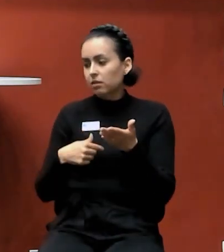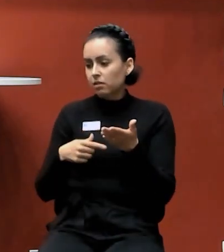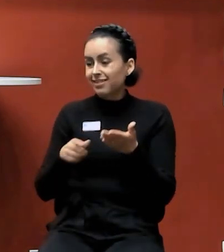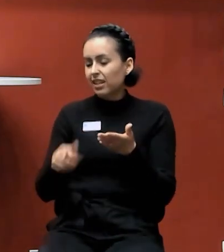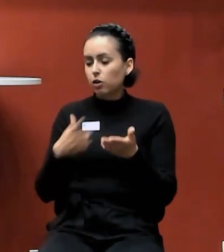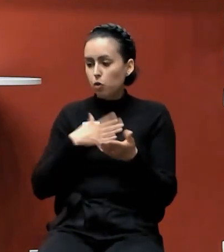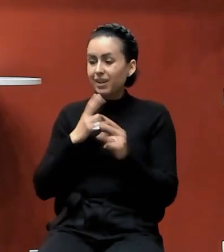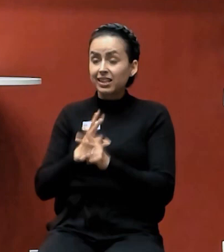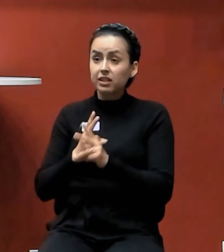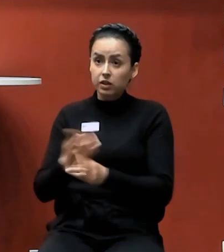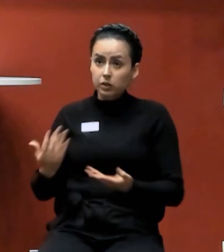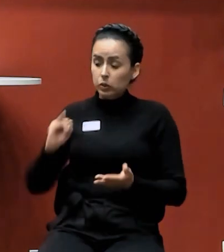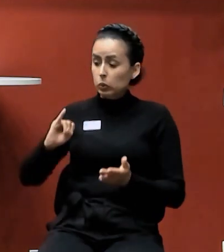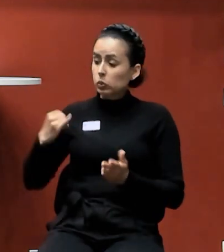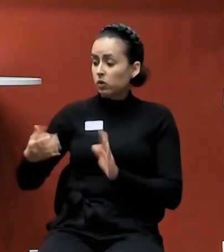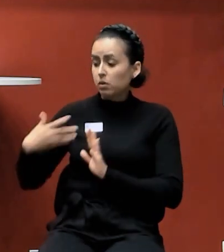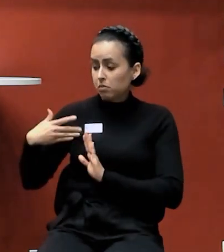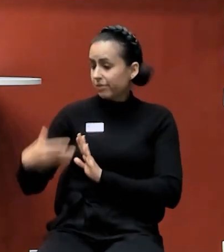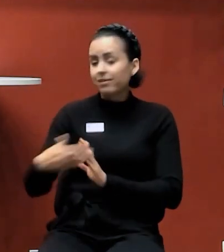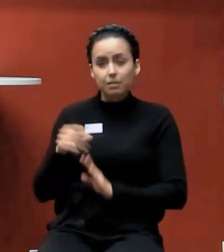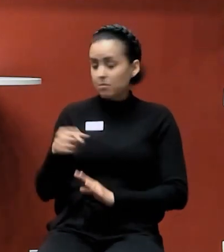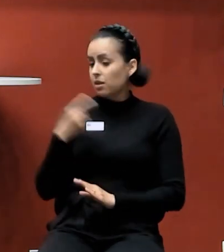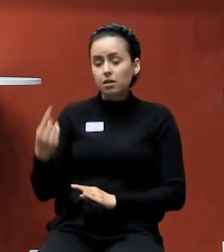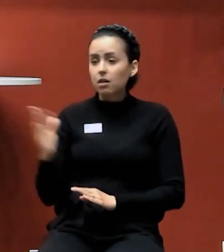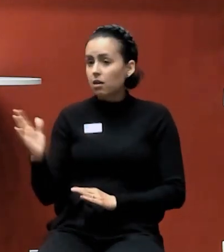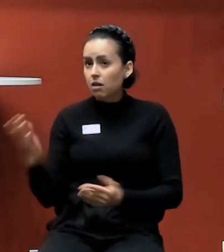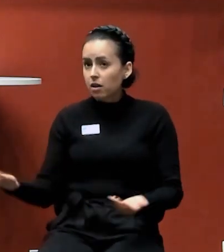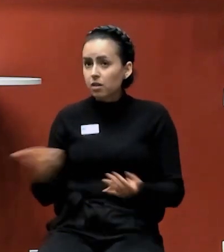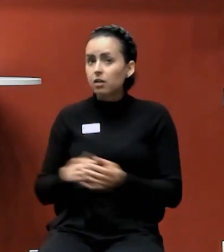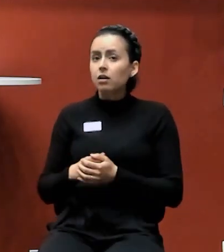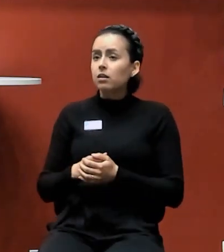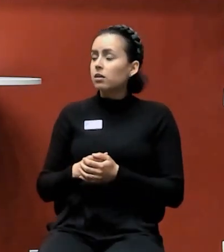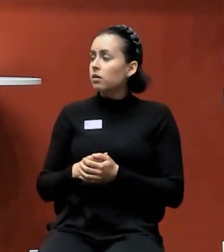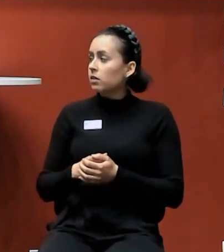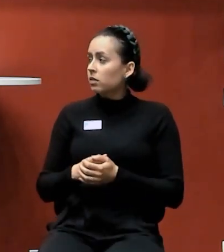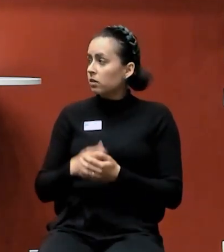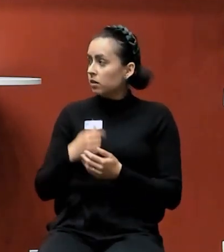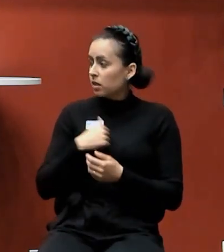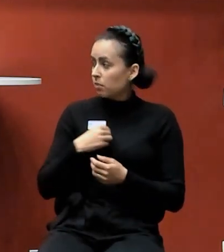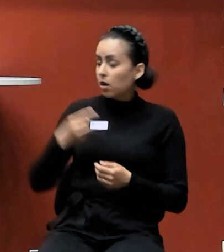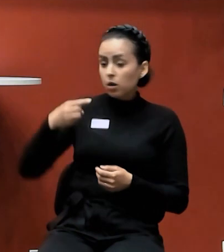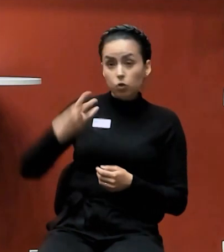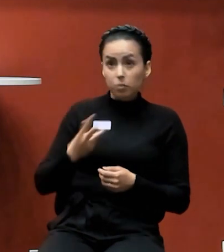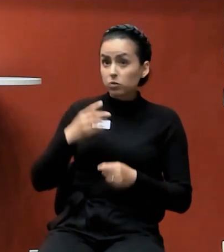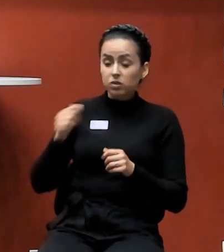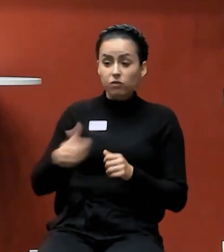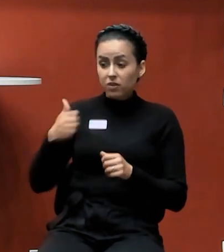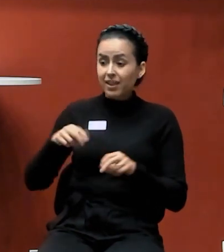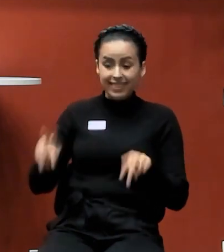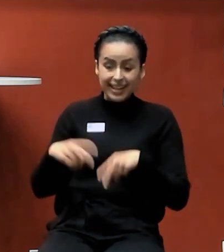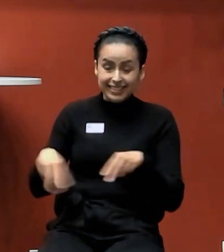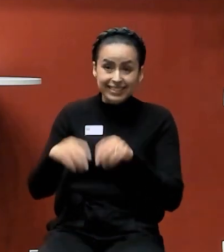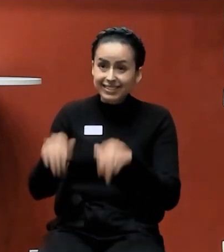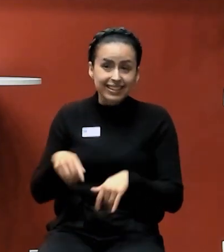for 6 years now, which is not a long time. I've been dancing for 13 years, which is not a